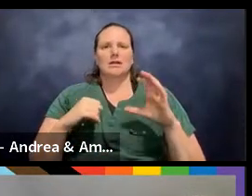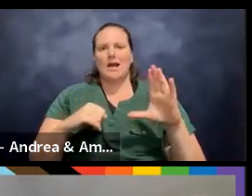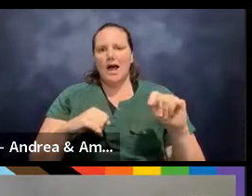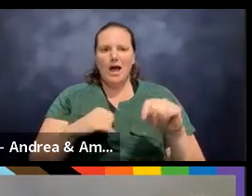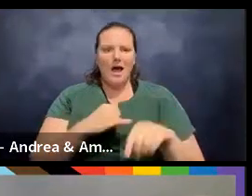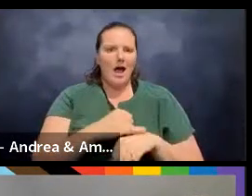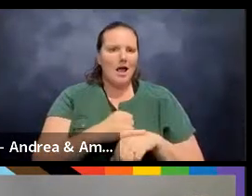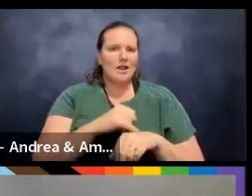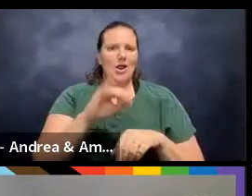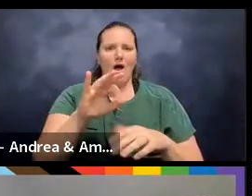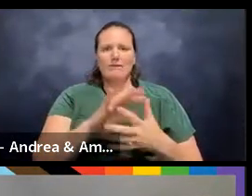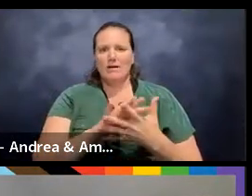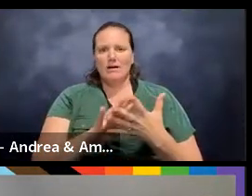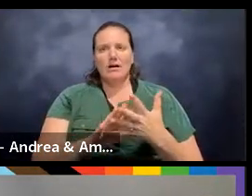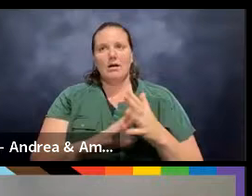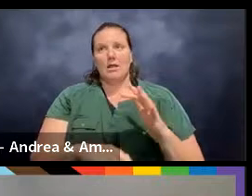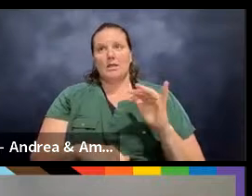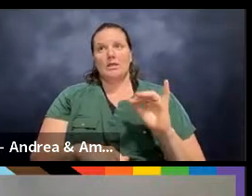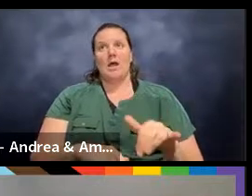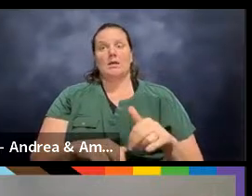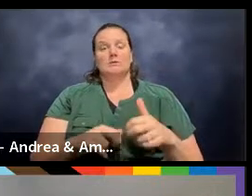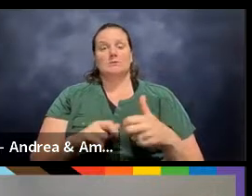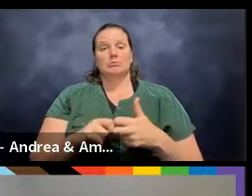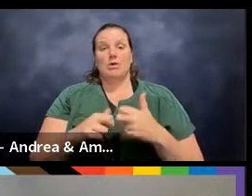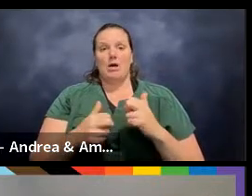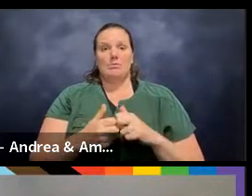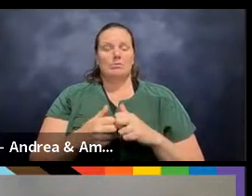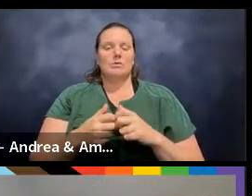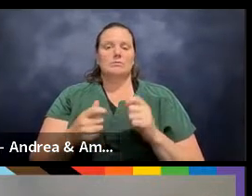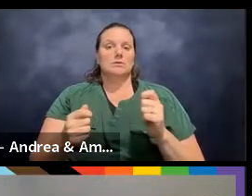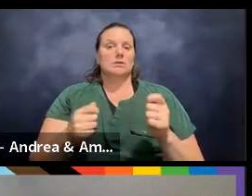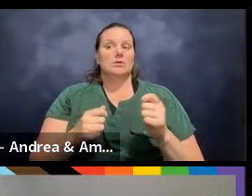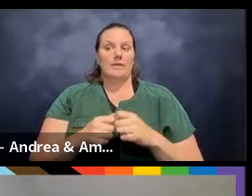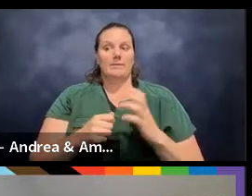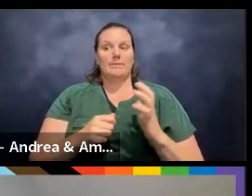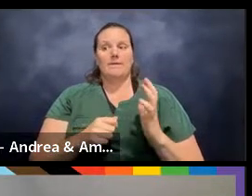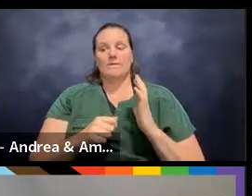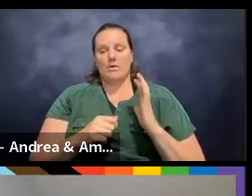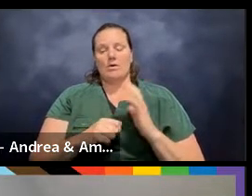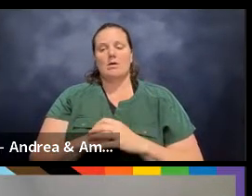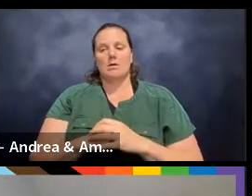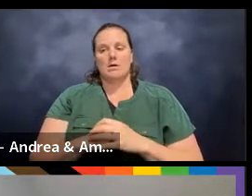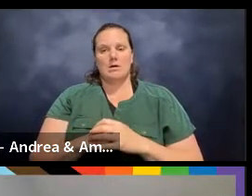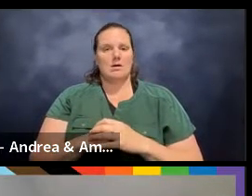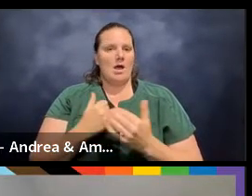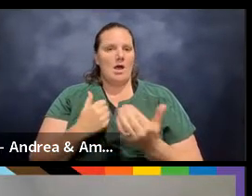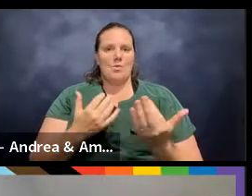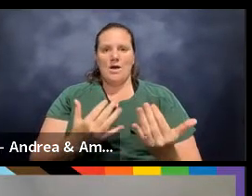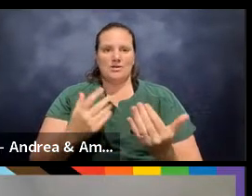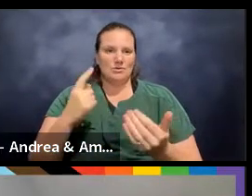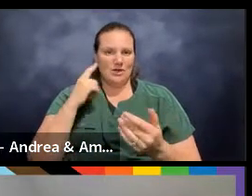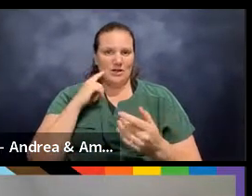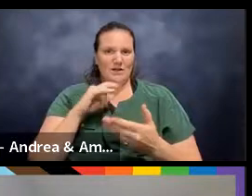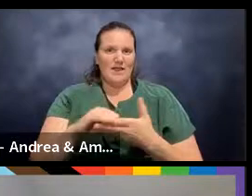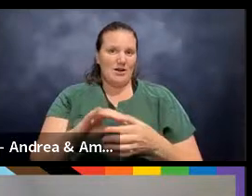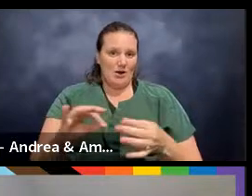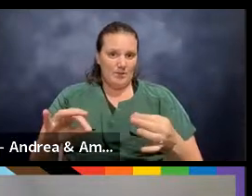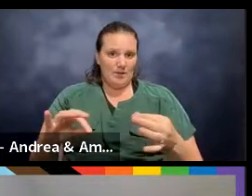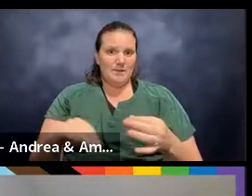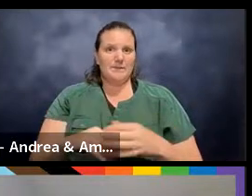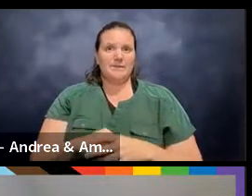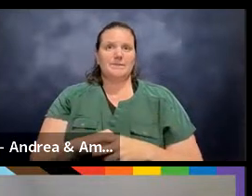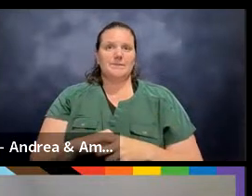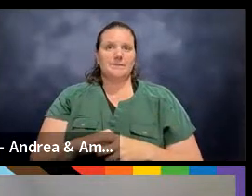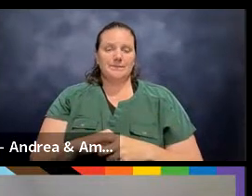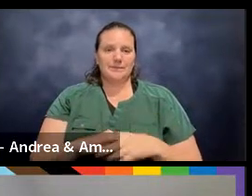off. So that's an issue that we dealt with early on. Instead of waiting to hear that comment at